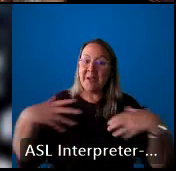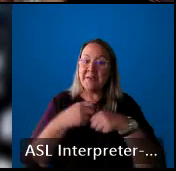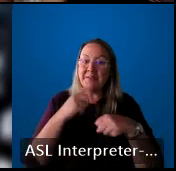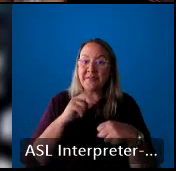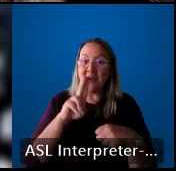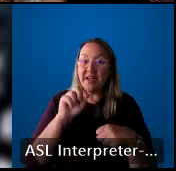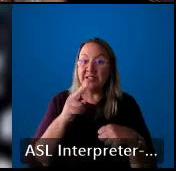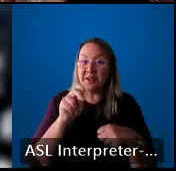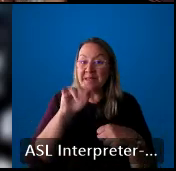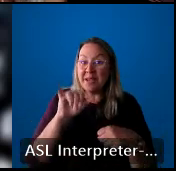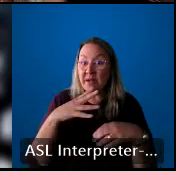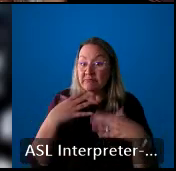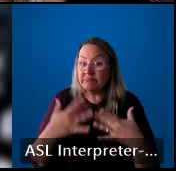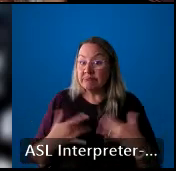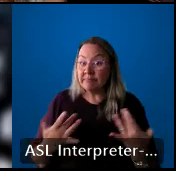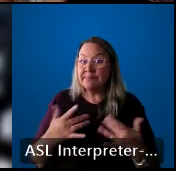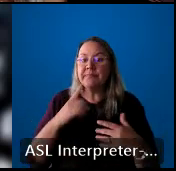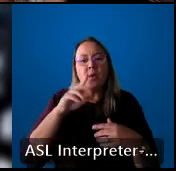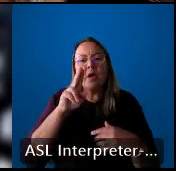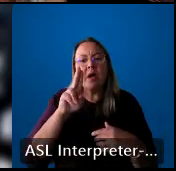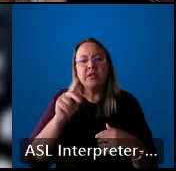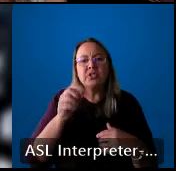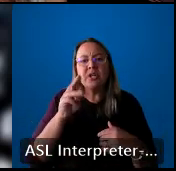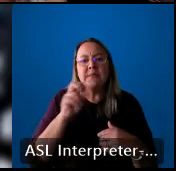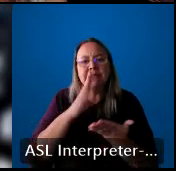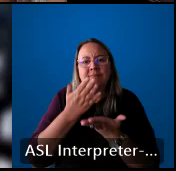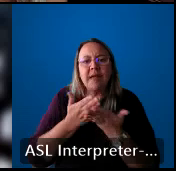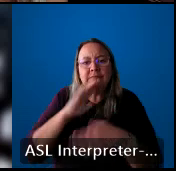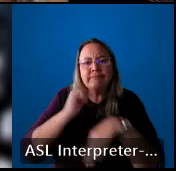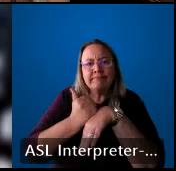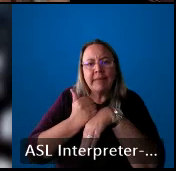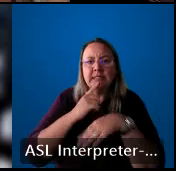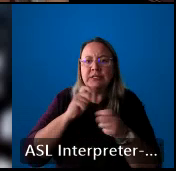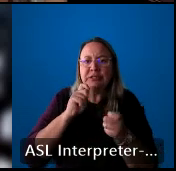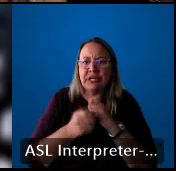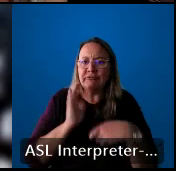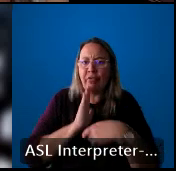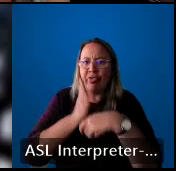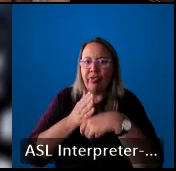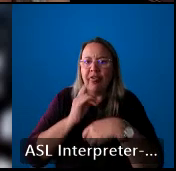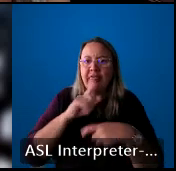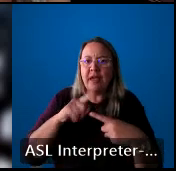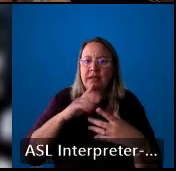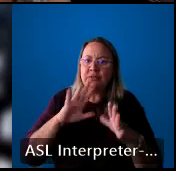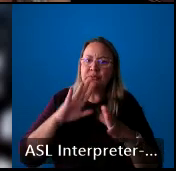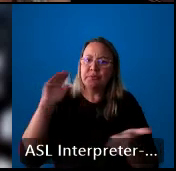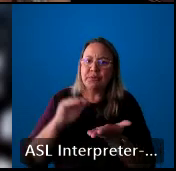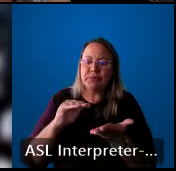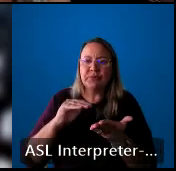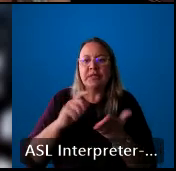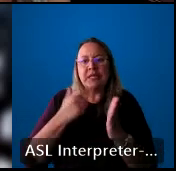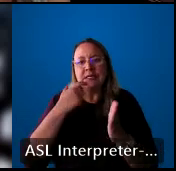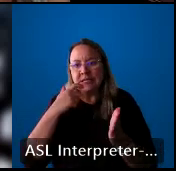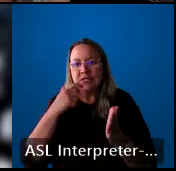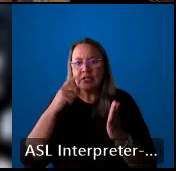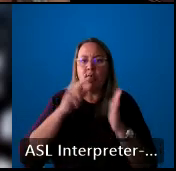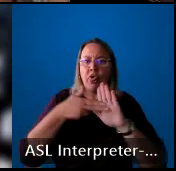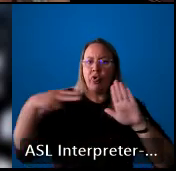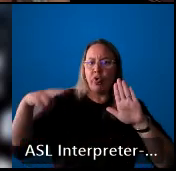Unshamed KY. So Unshamed Kentucky is an evidence-based behavior change intervention aimed to reduce the addiction-related stigma held